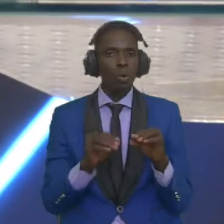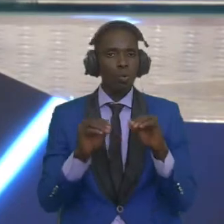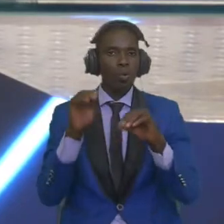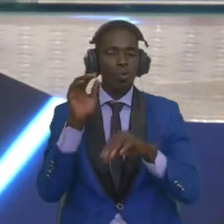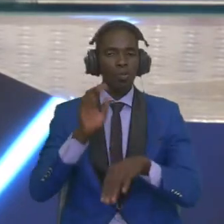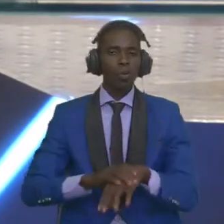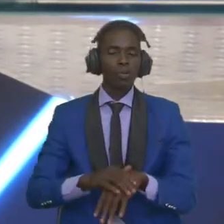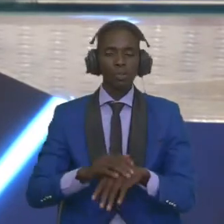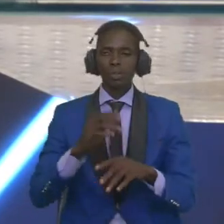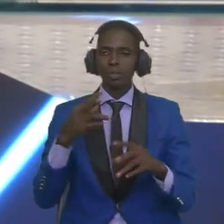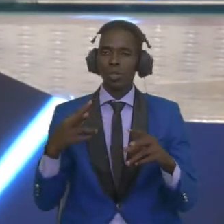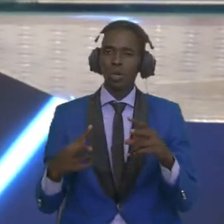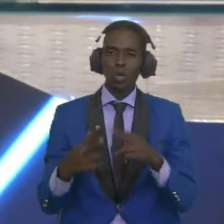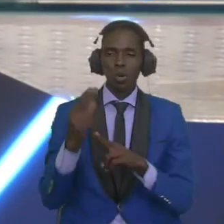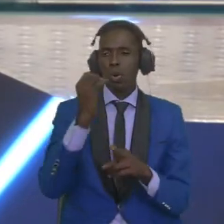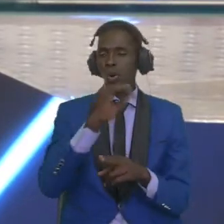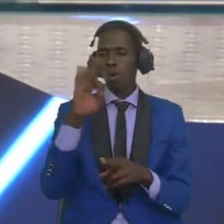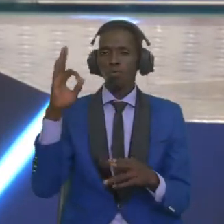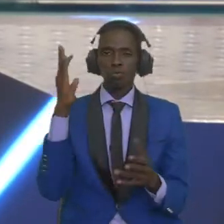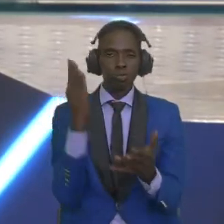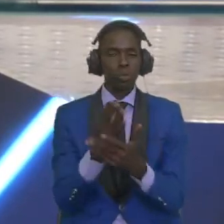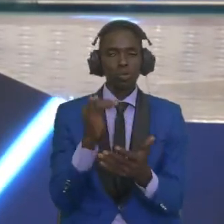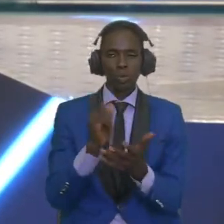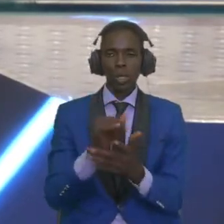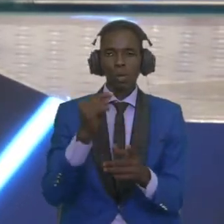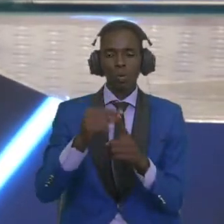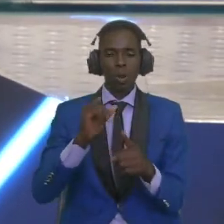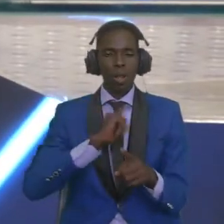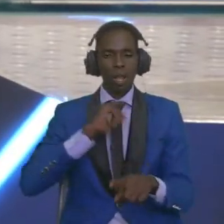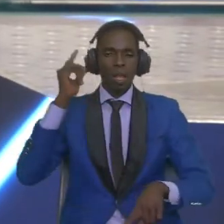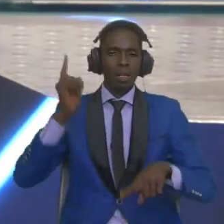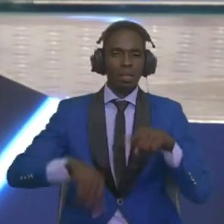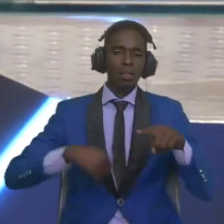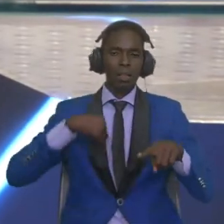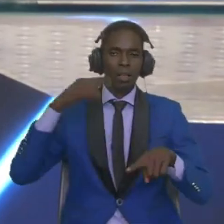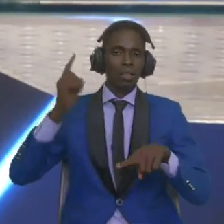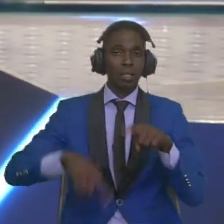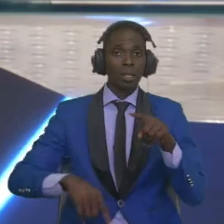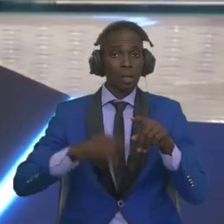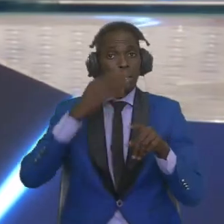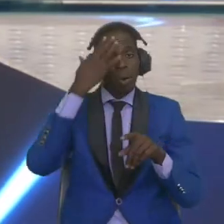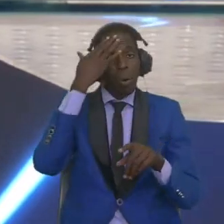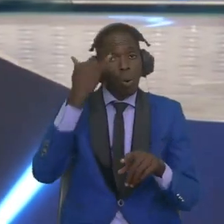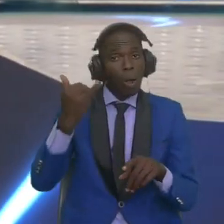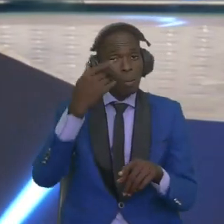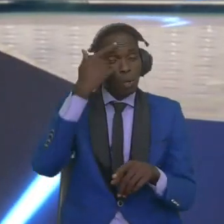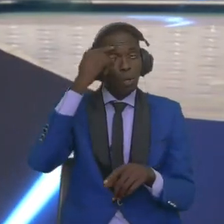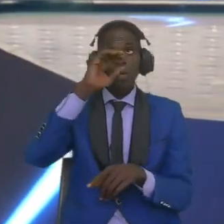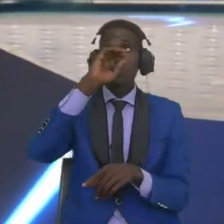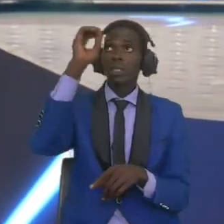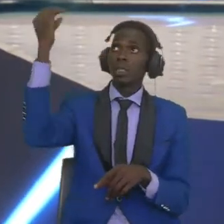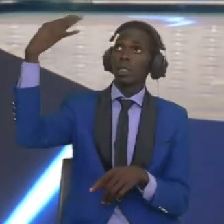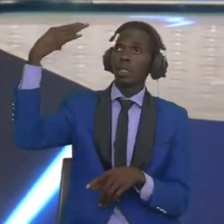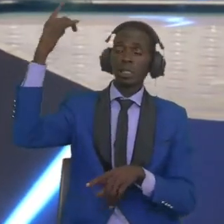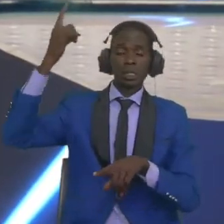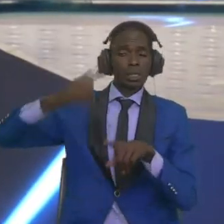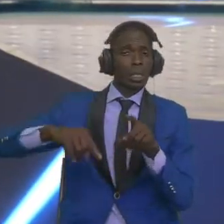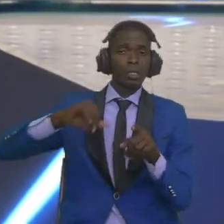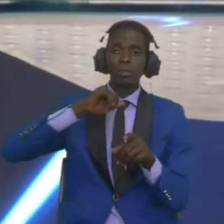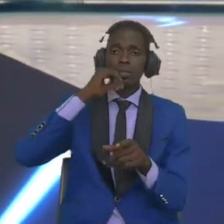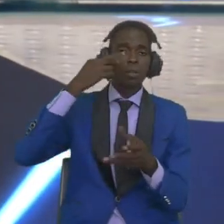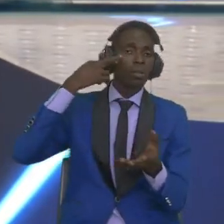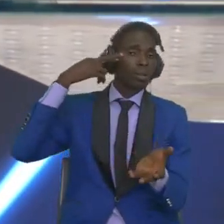that I cannot out of your life, because grace does not recognize I